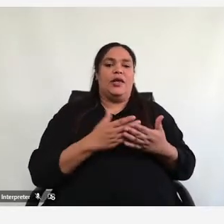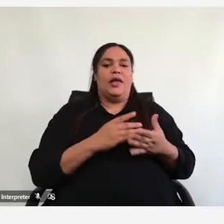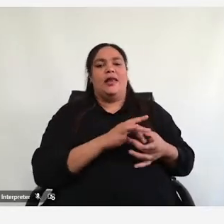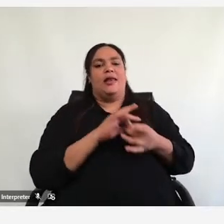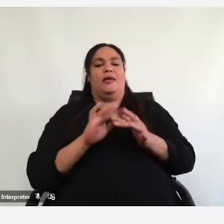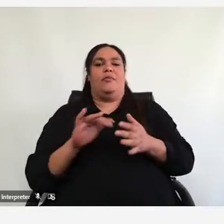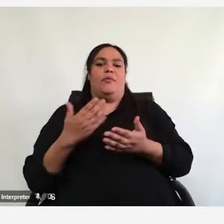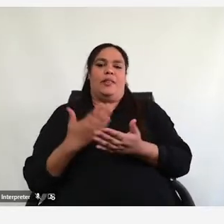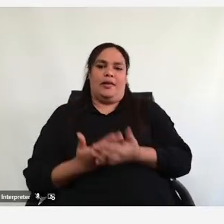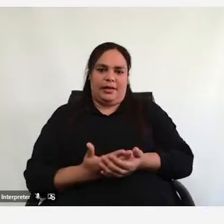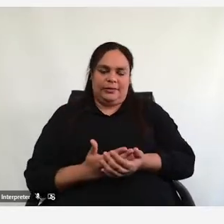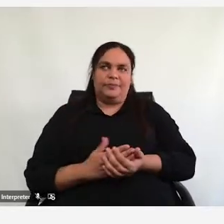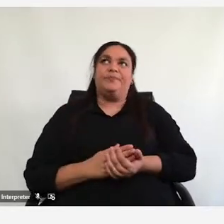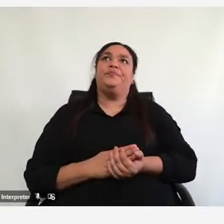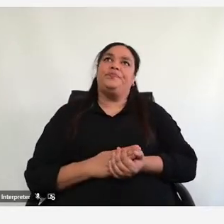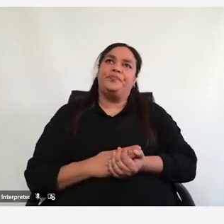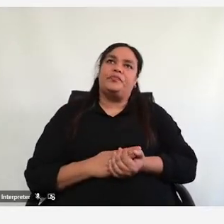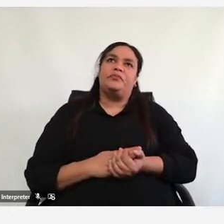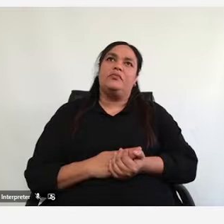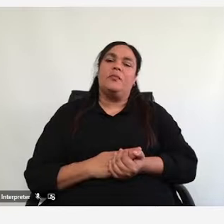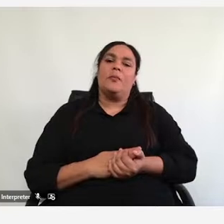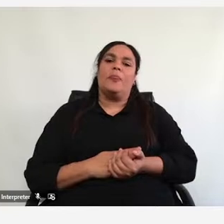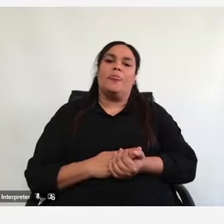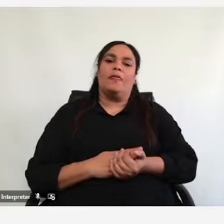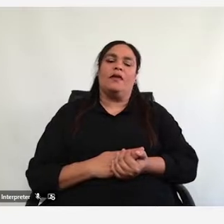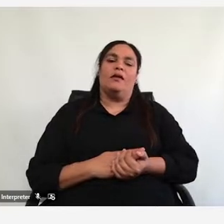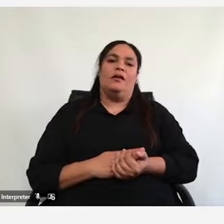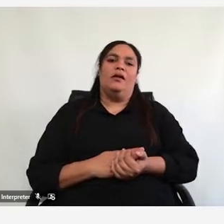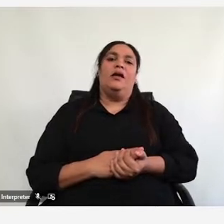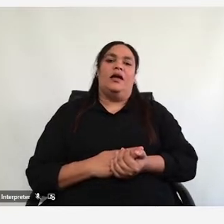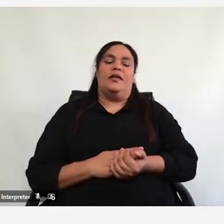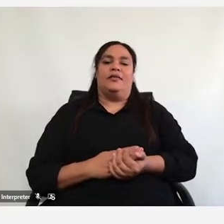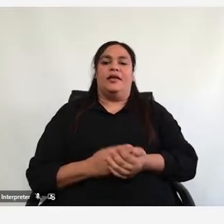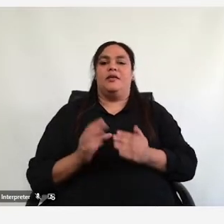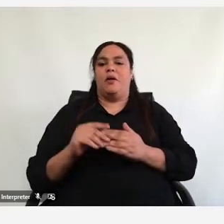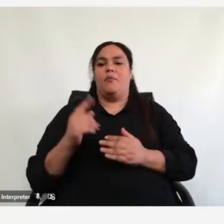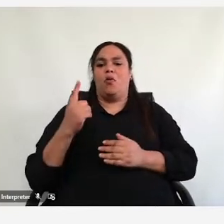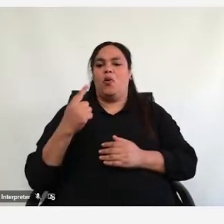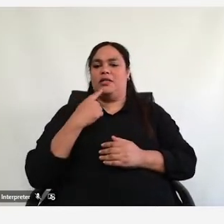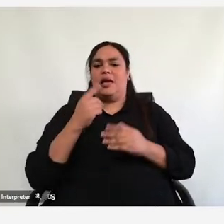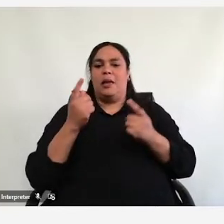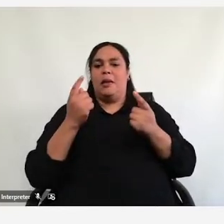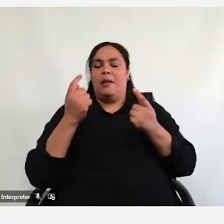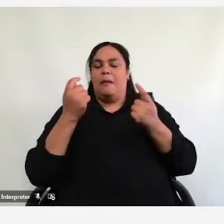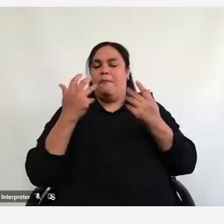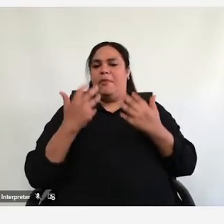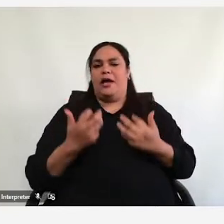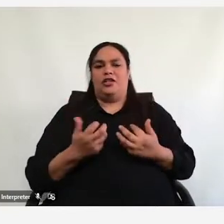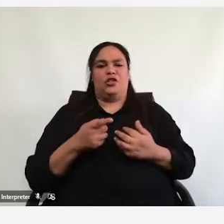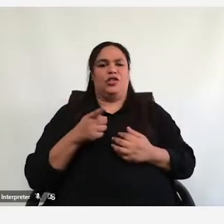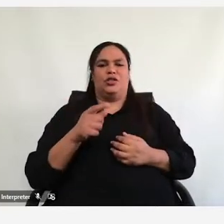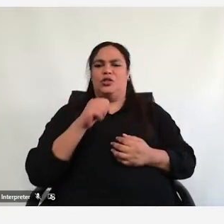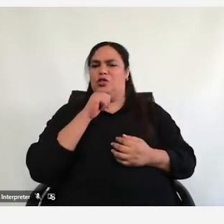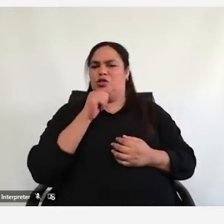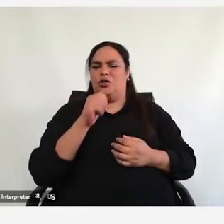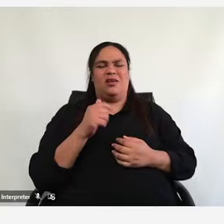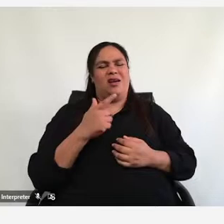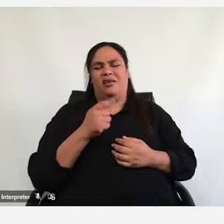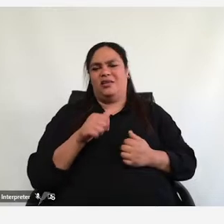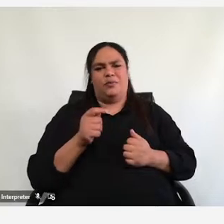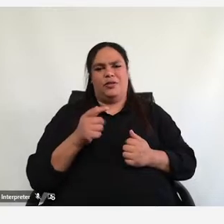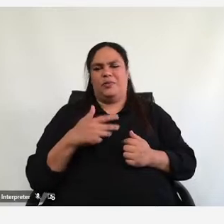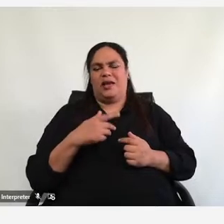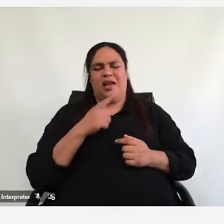to. In terms of the one member said that the budget is not pro-poor. Deputy Speaker, I